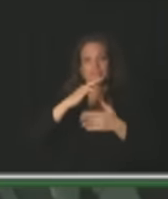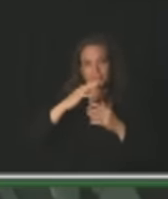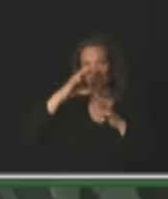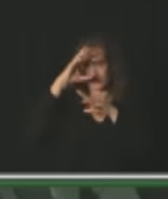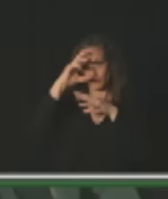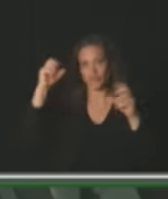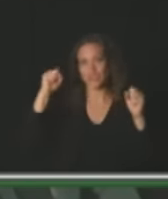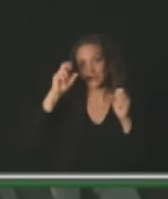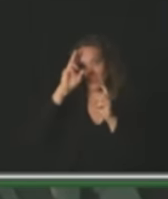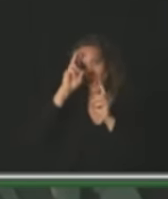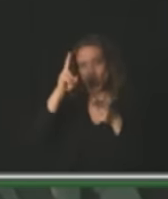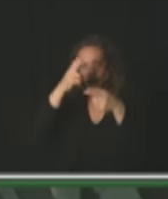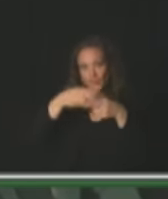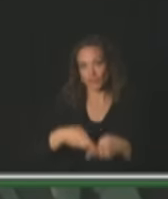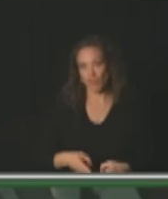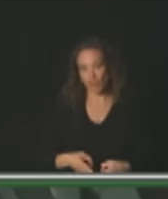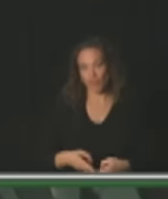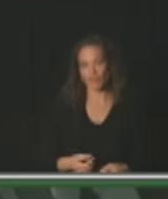community engagement.